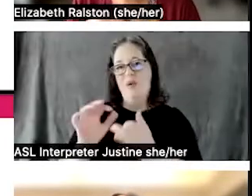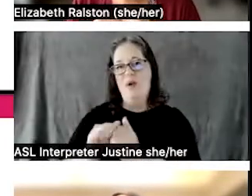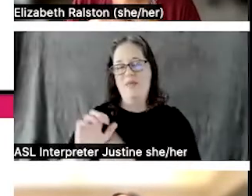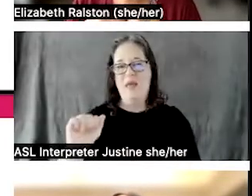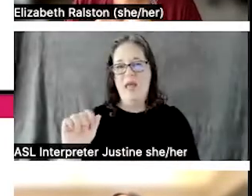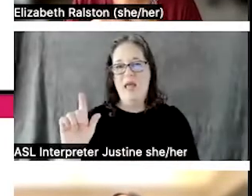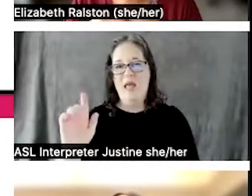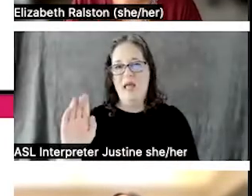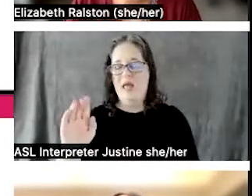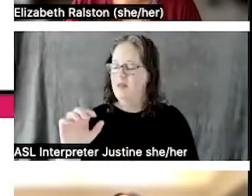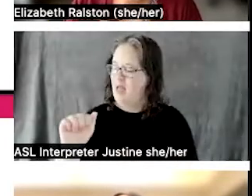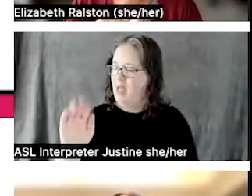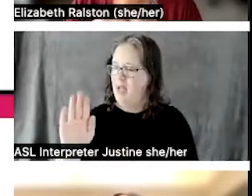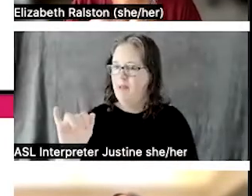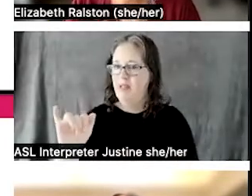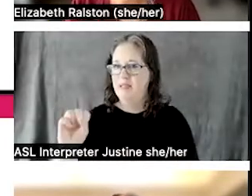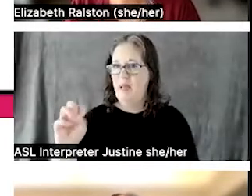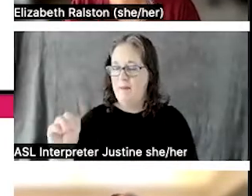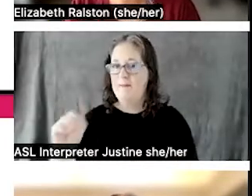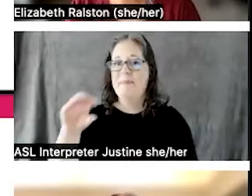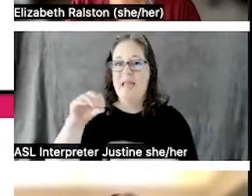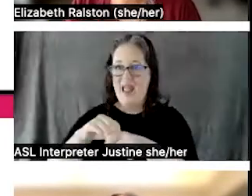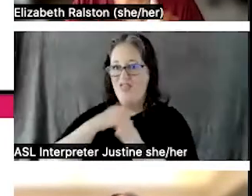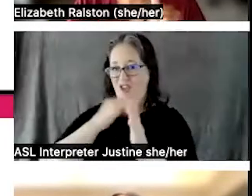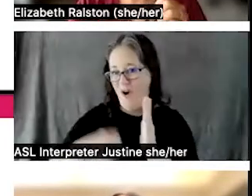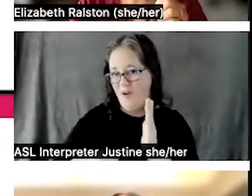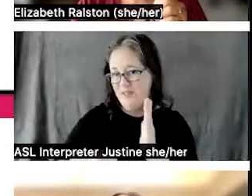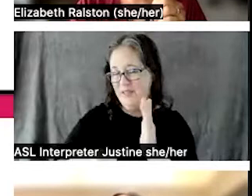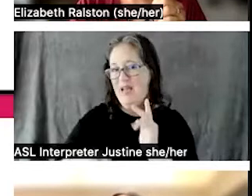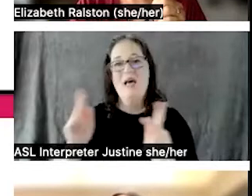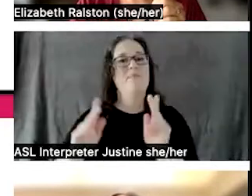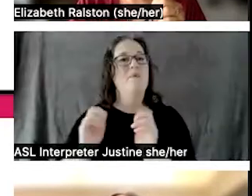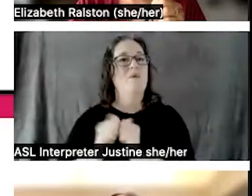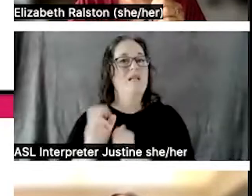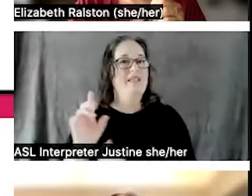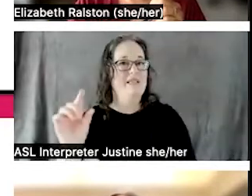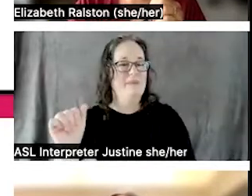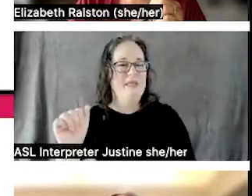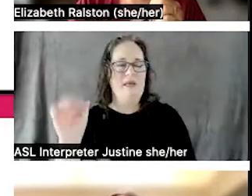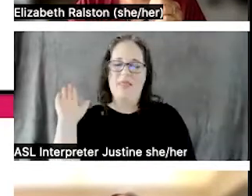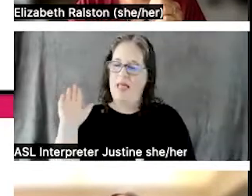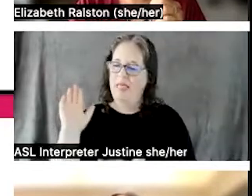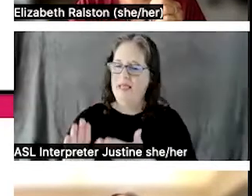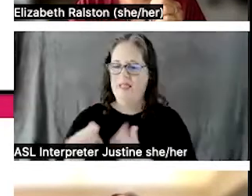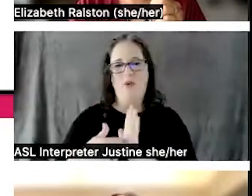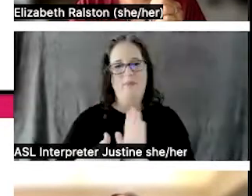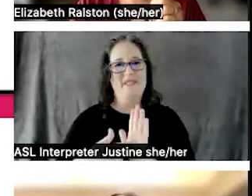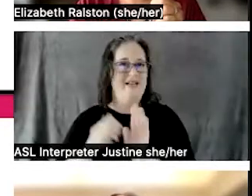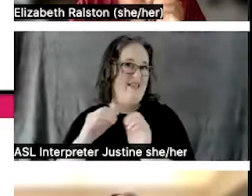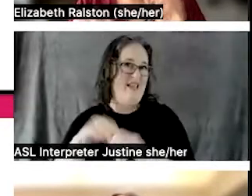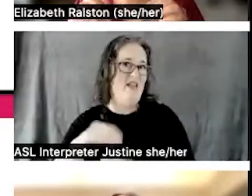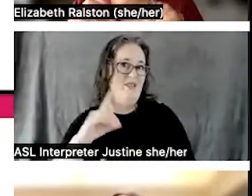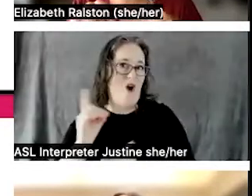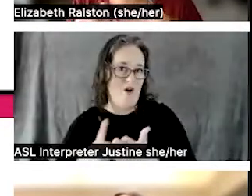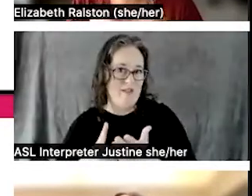the least represented in the performing arts, and the importance of